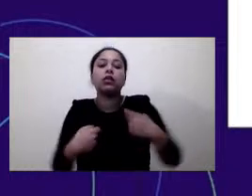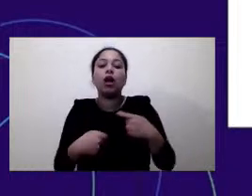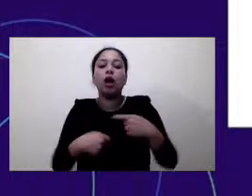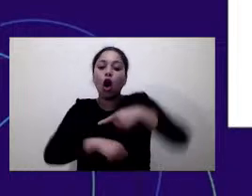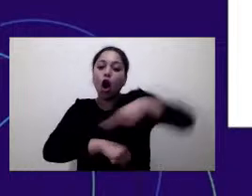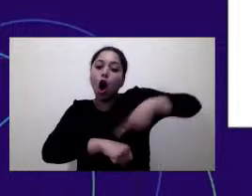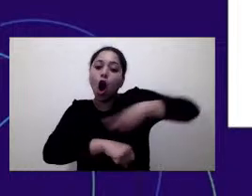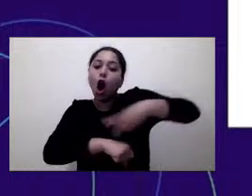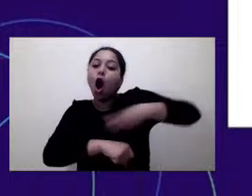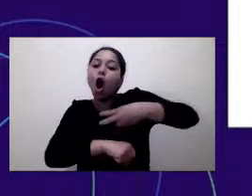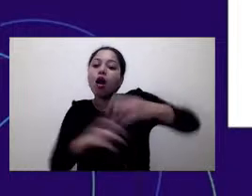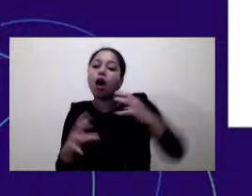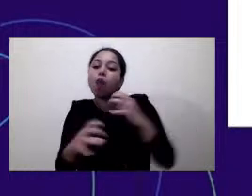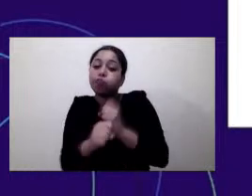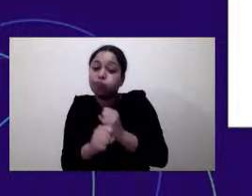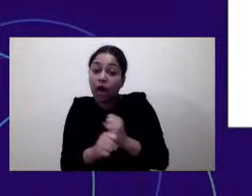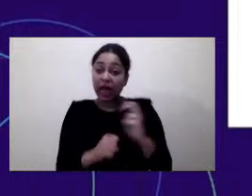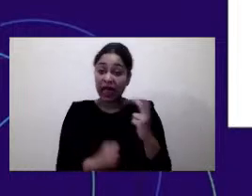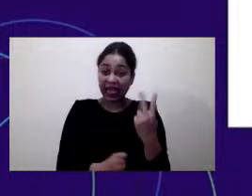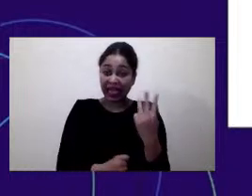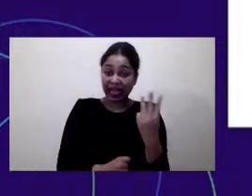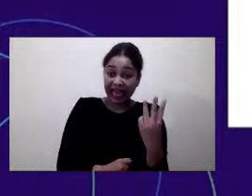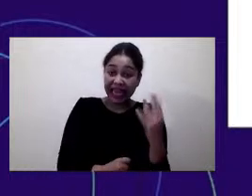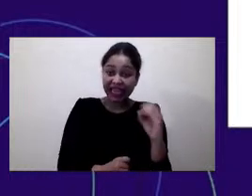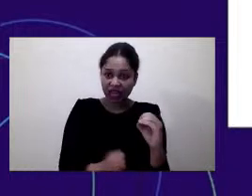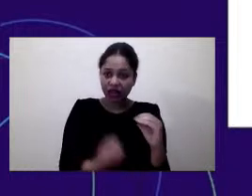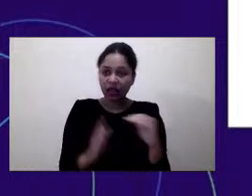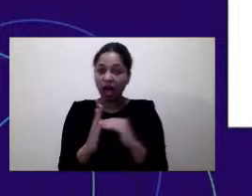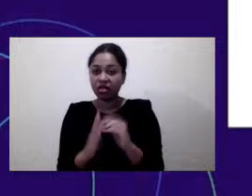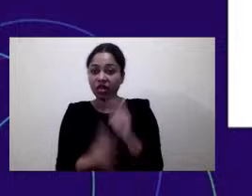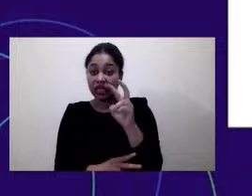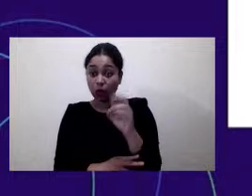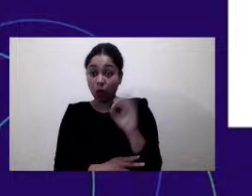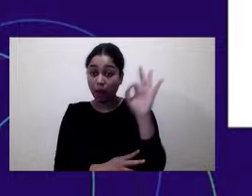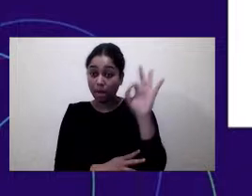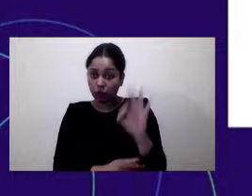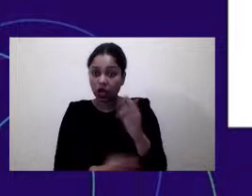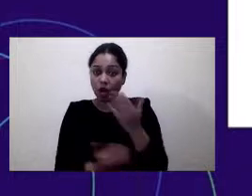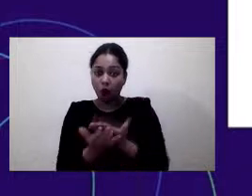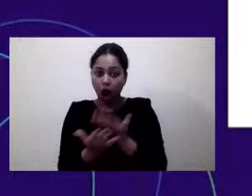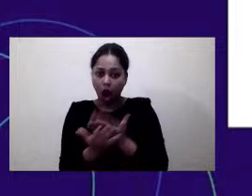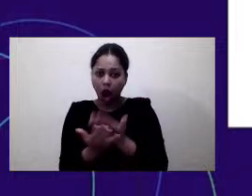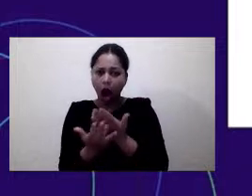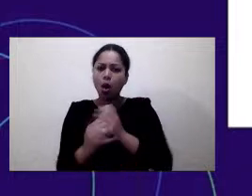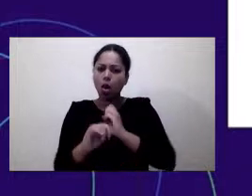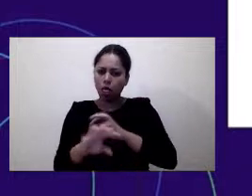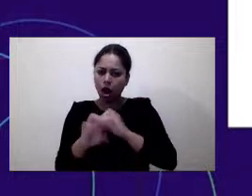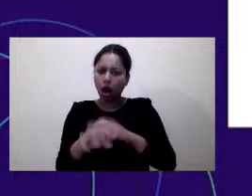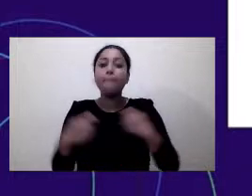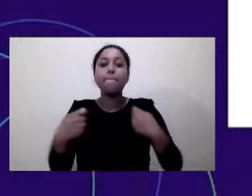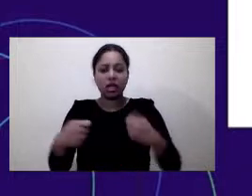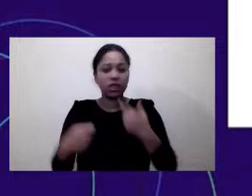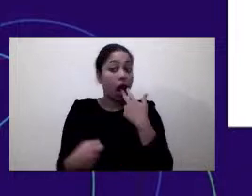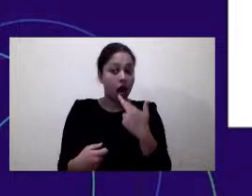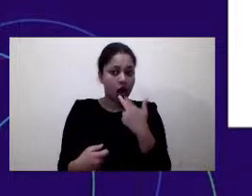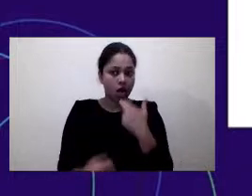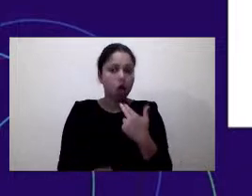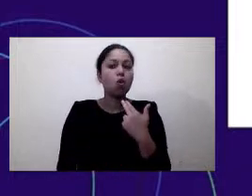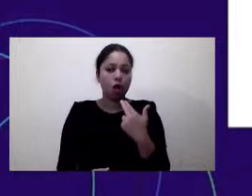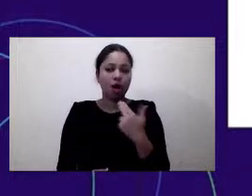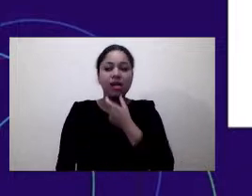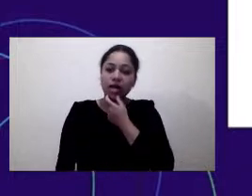to 50% of the classes must be in English or the additional language they intend to